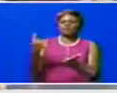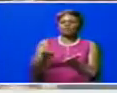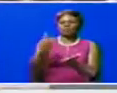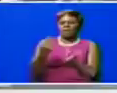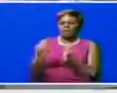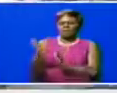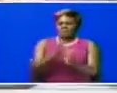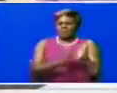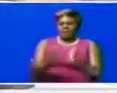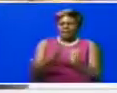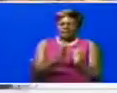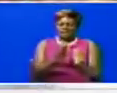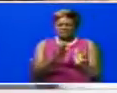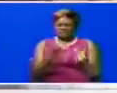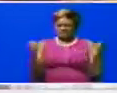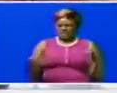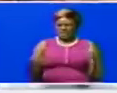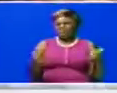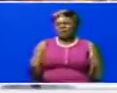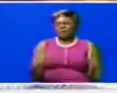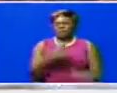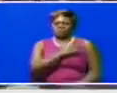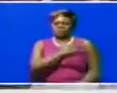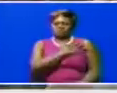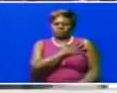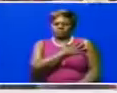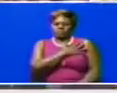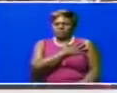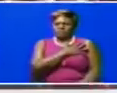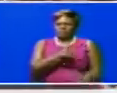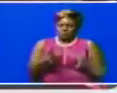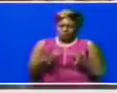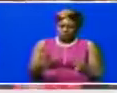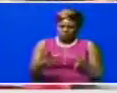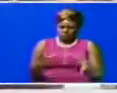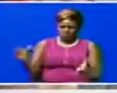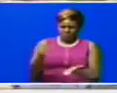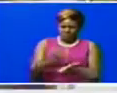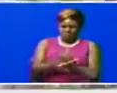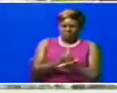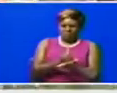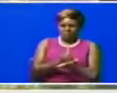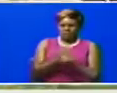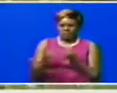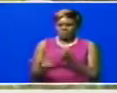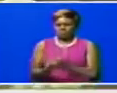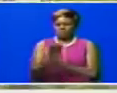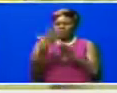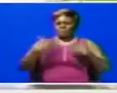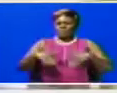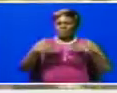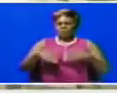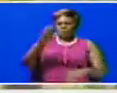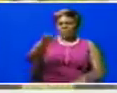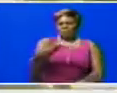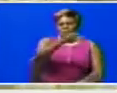such plans remain scanty, the National Resistance Movement continued to push for the adoption of a motion to form a People's Assembly